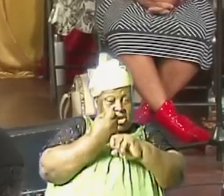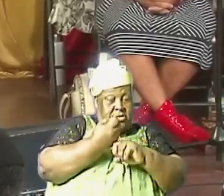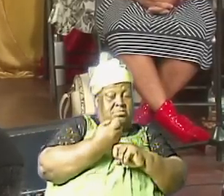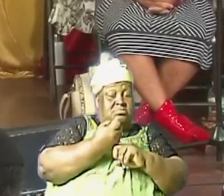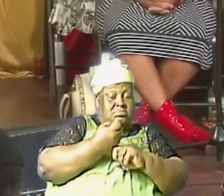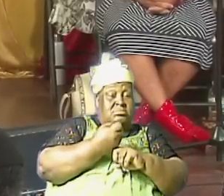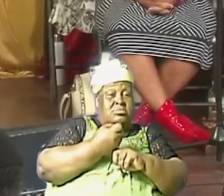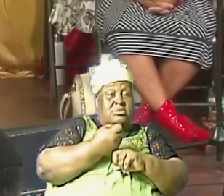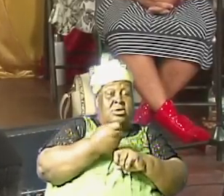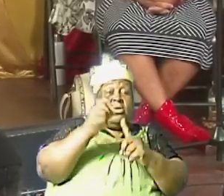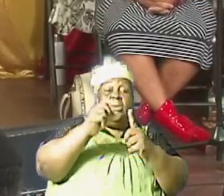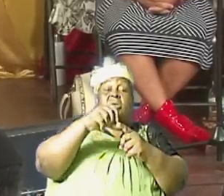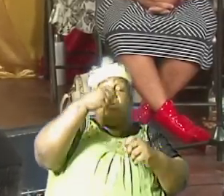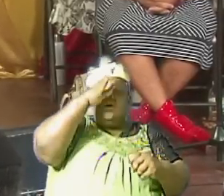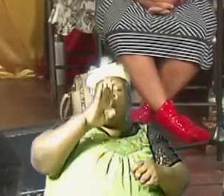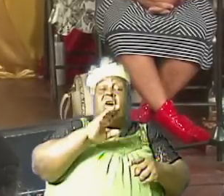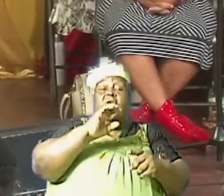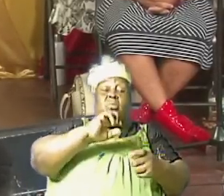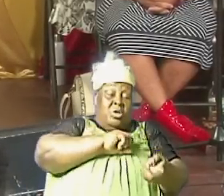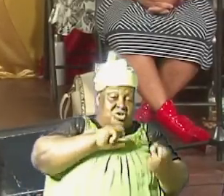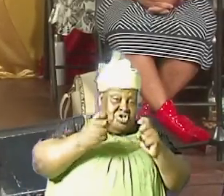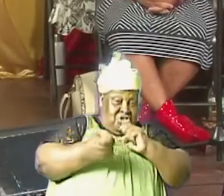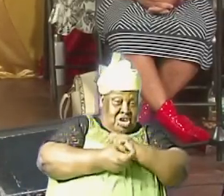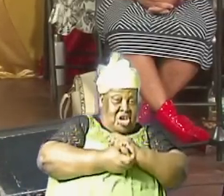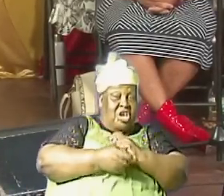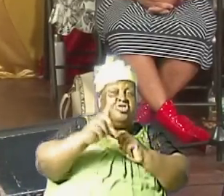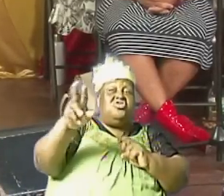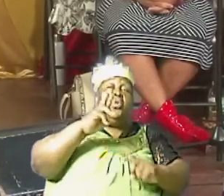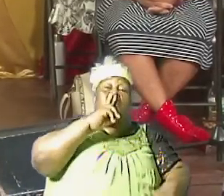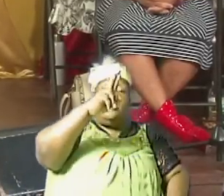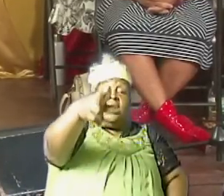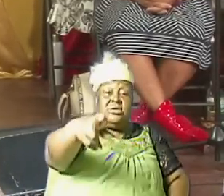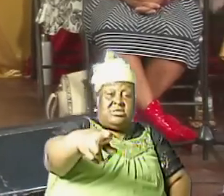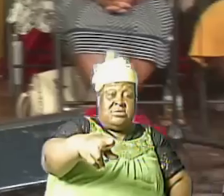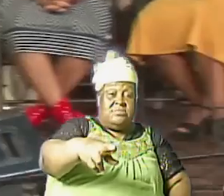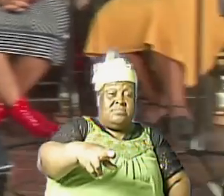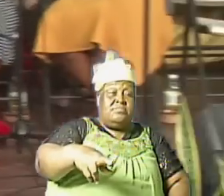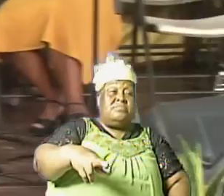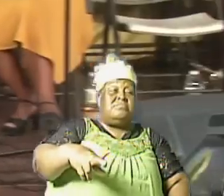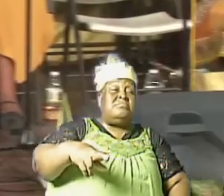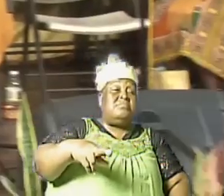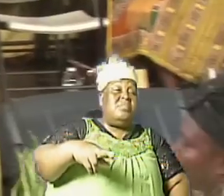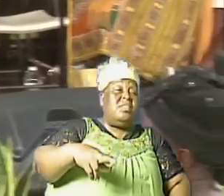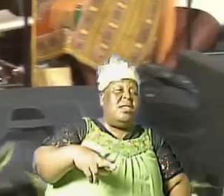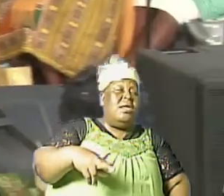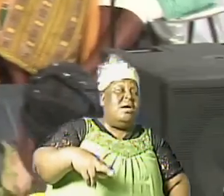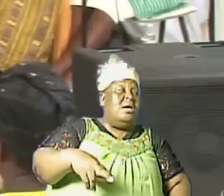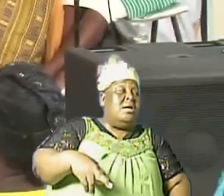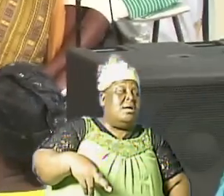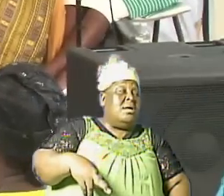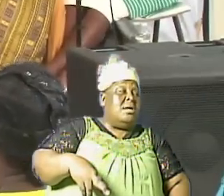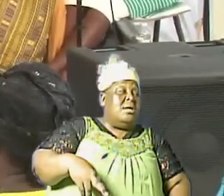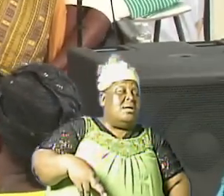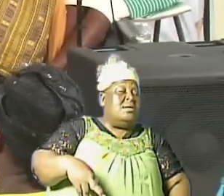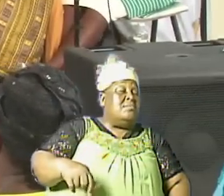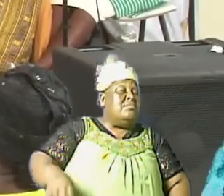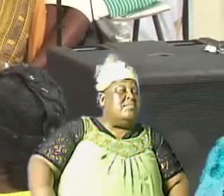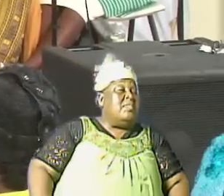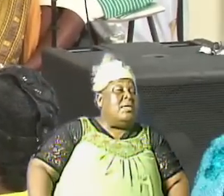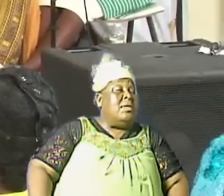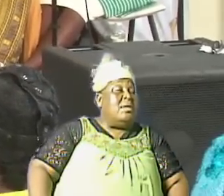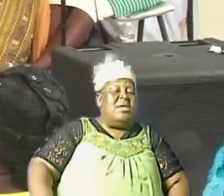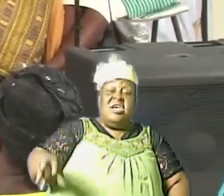of God will change your reality. Oh Lord, my mother don't even know